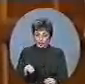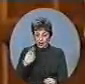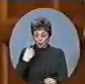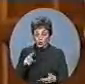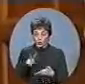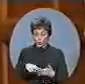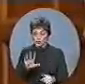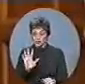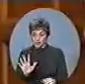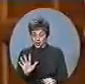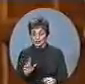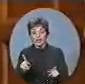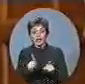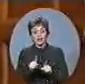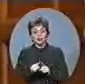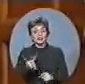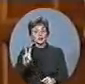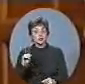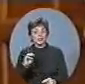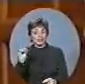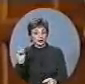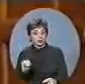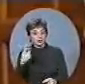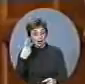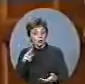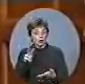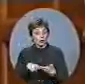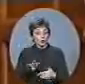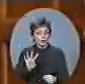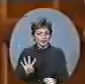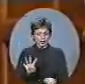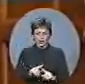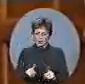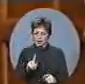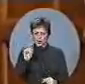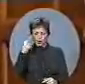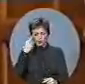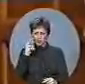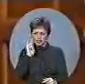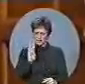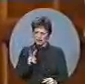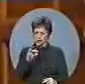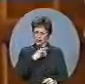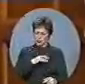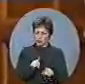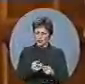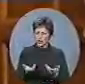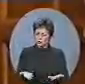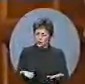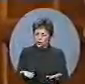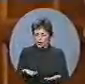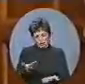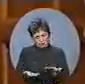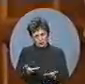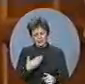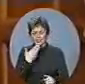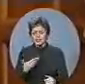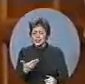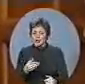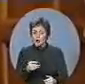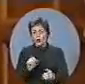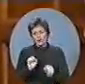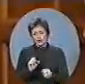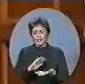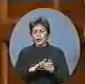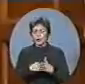such huge profits, doesn't the government think it would be quite justified for the oil companies to